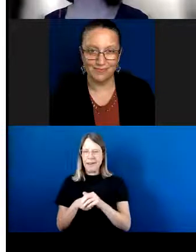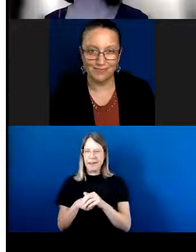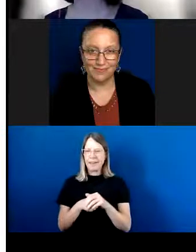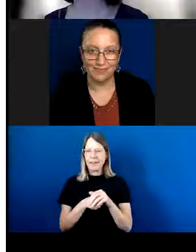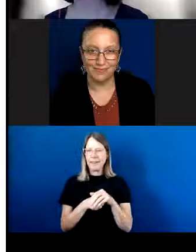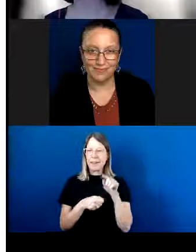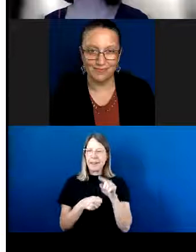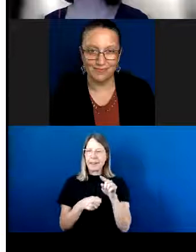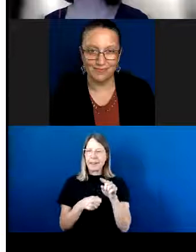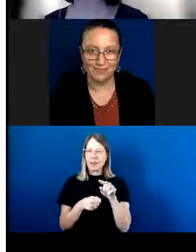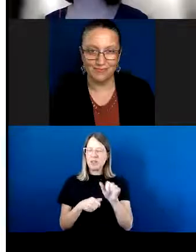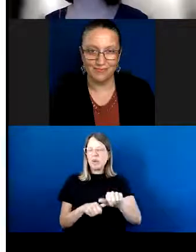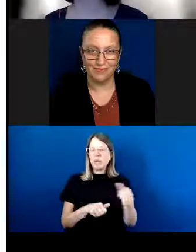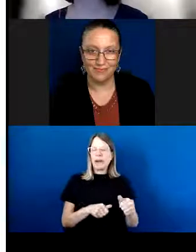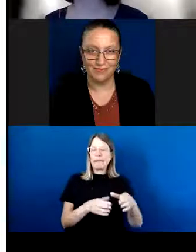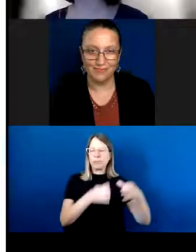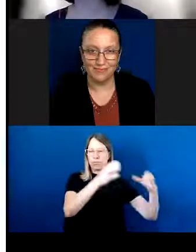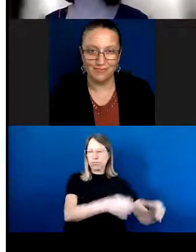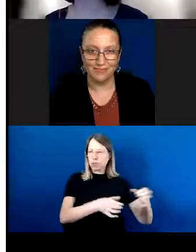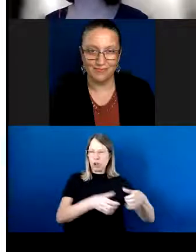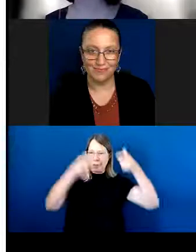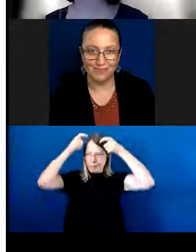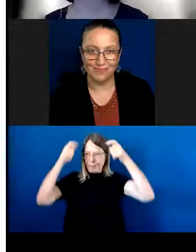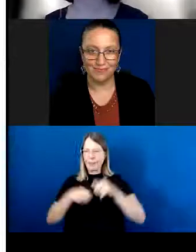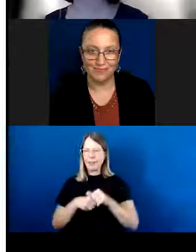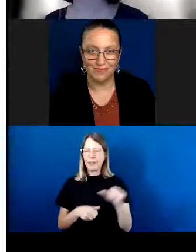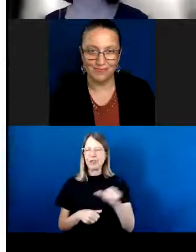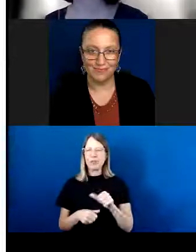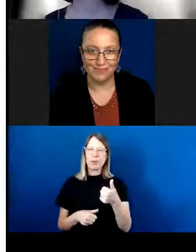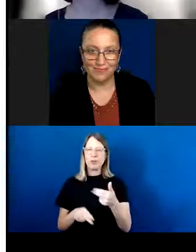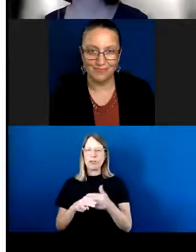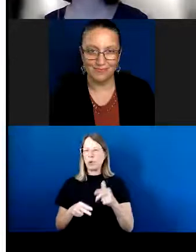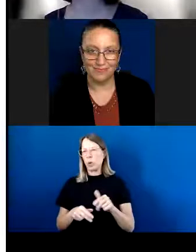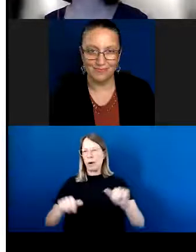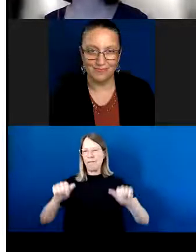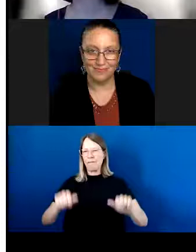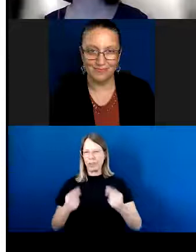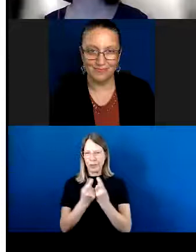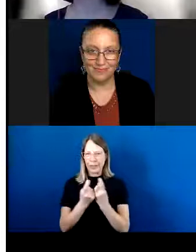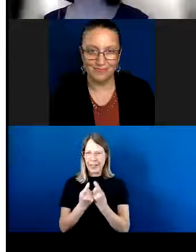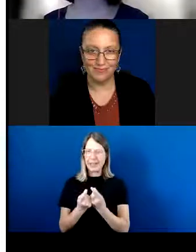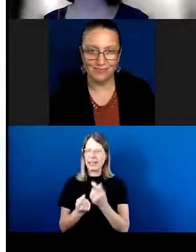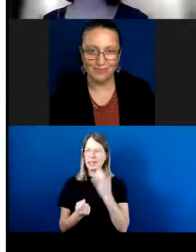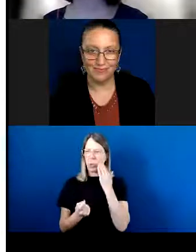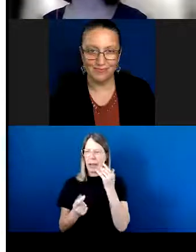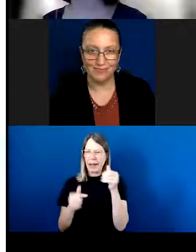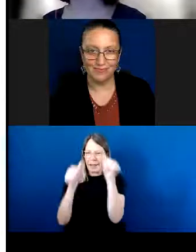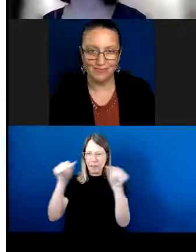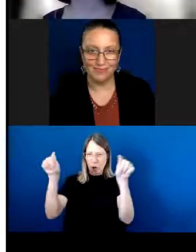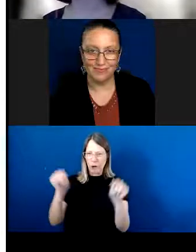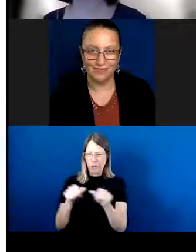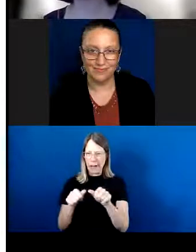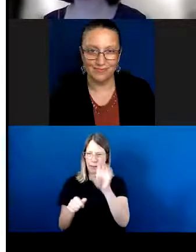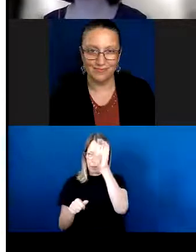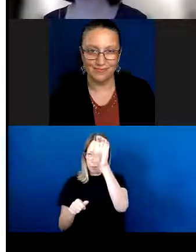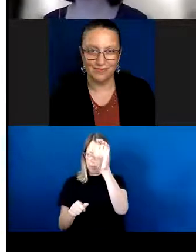when used for state or official purposes, and is always represented over the royal coat of arms or other insignia, so it is likely this is the crown we can